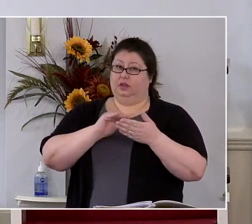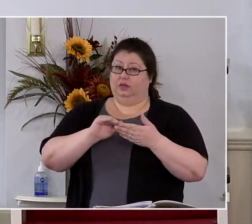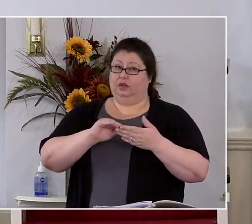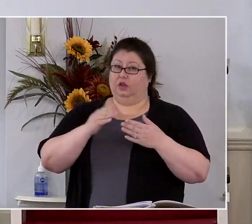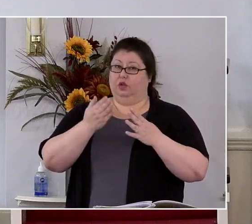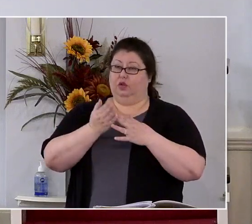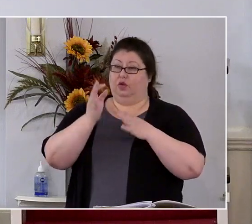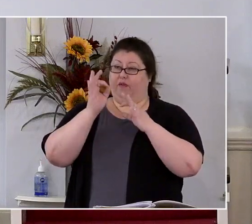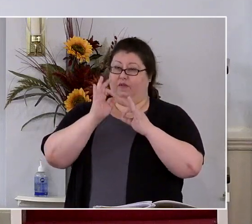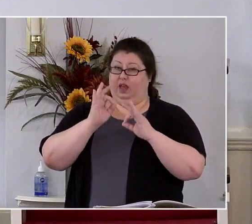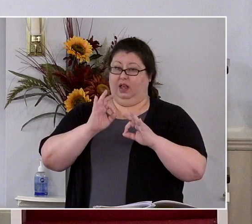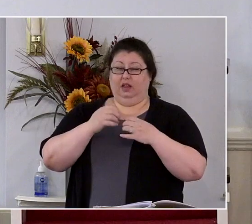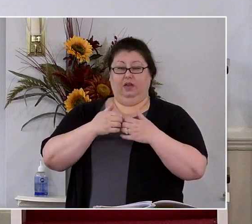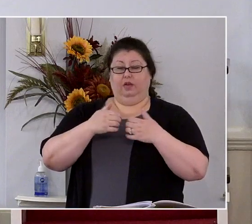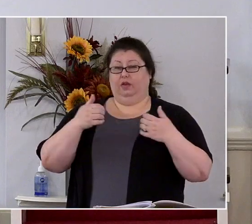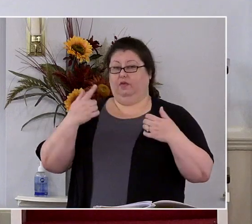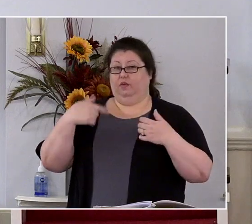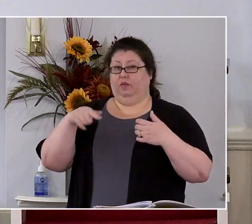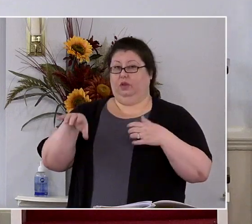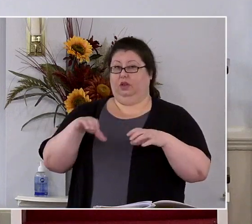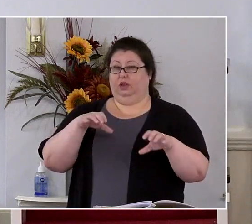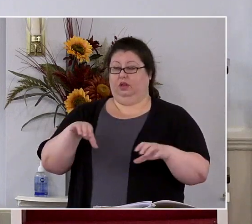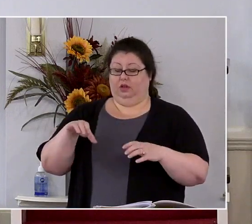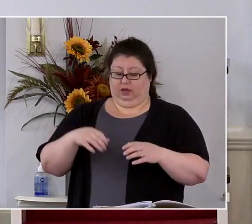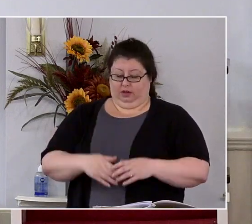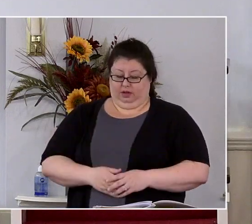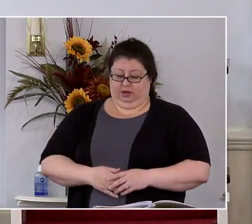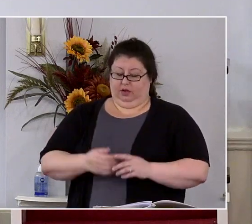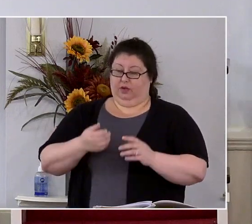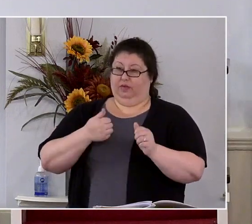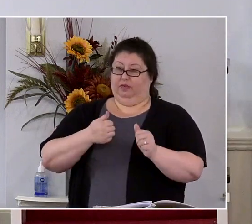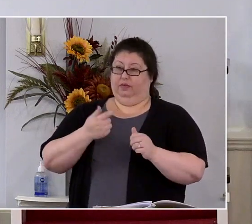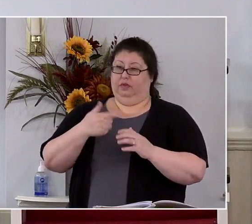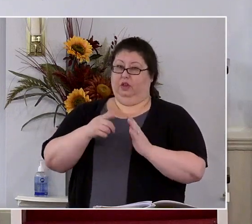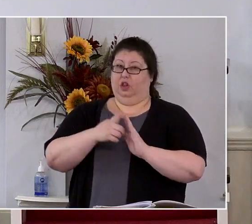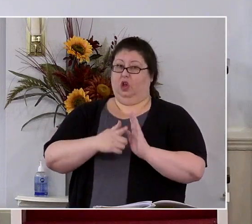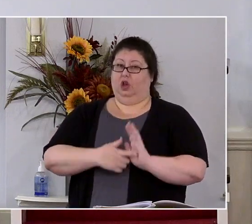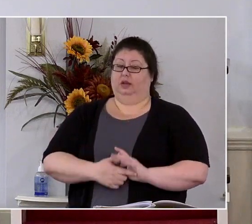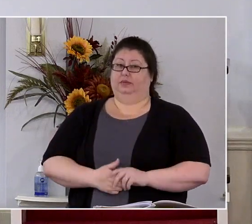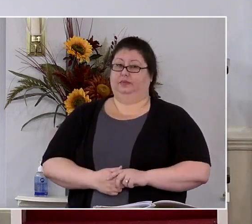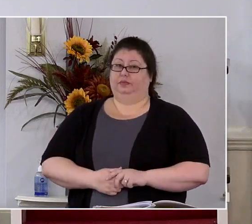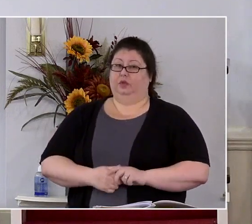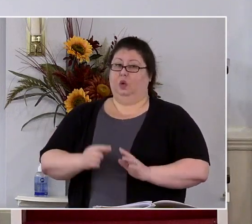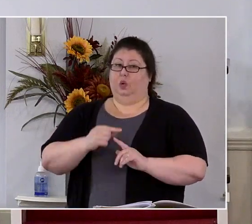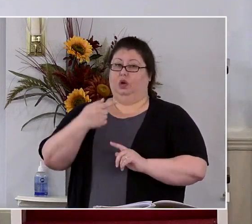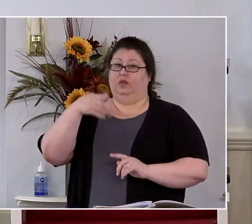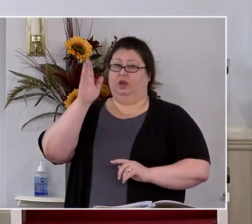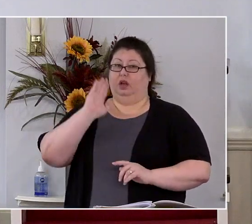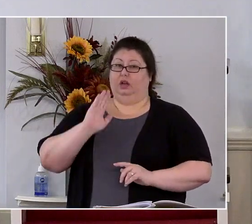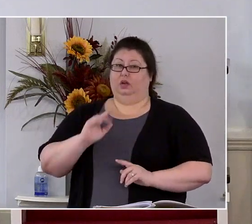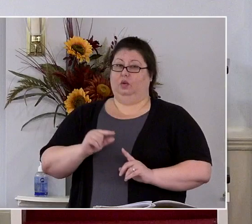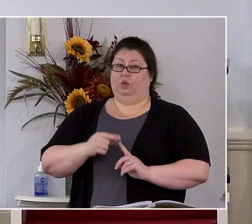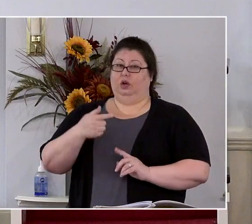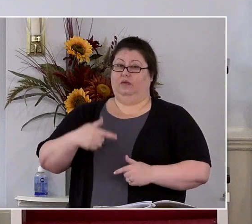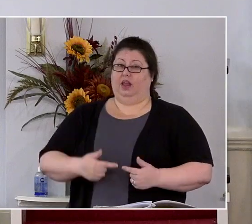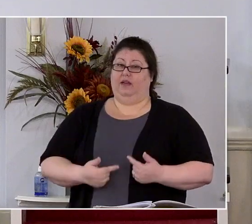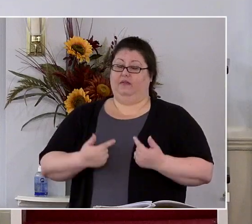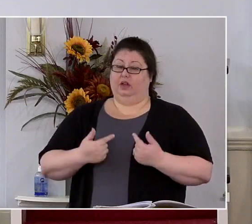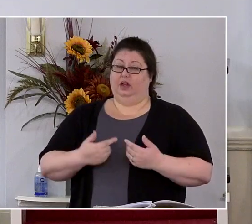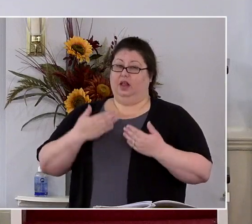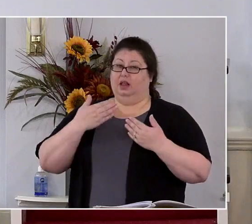faith apart from works prescribed by the law. Word of God, word of